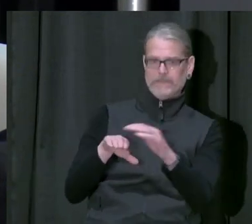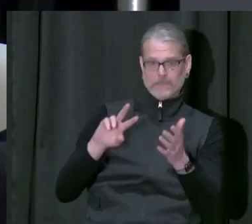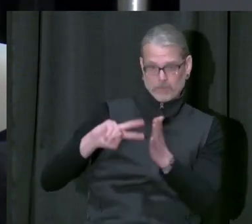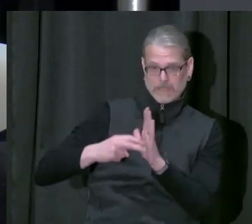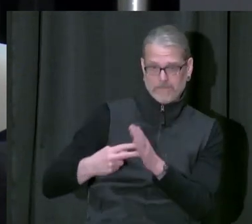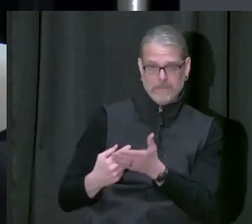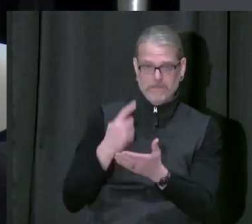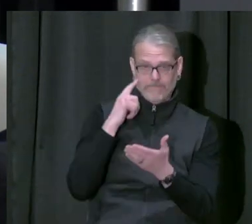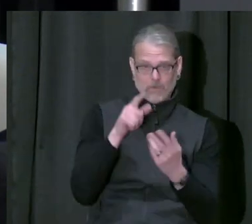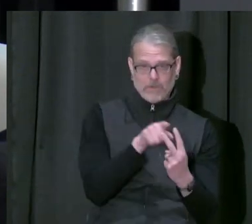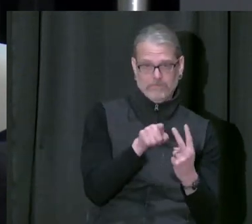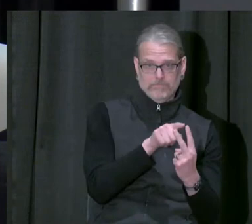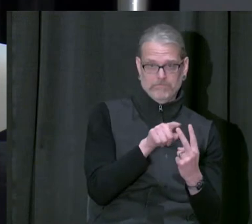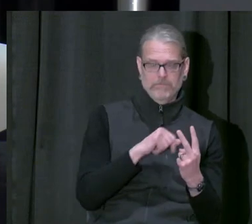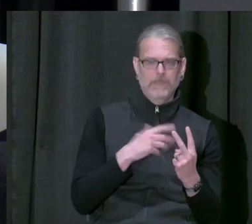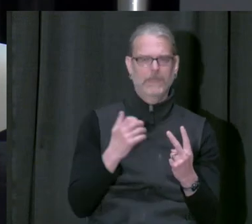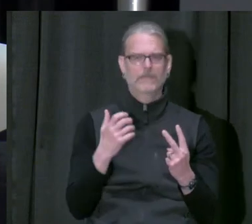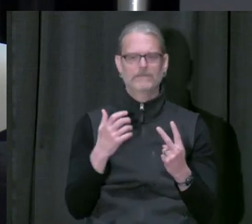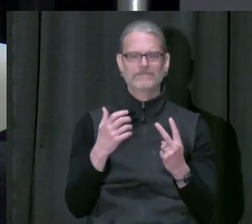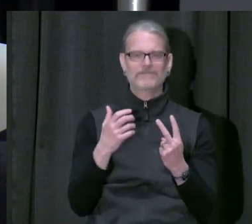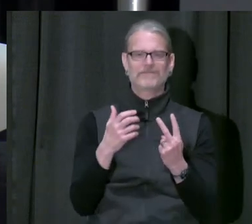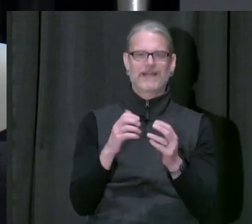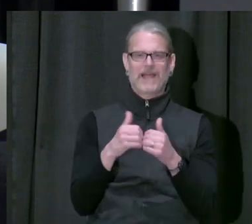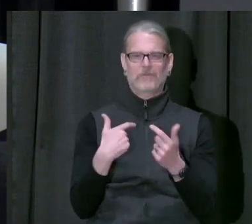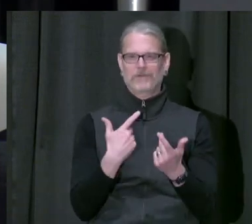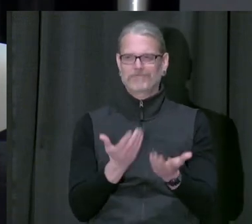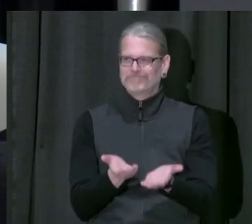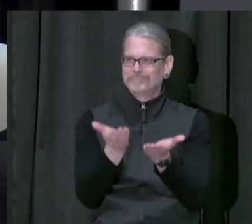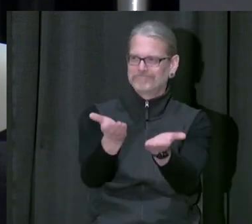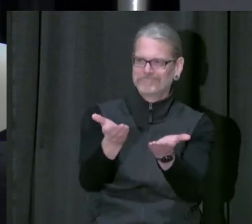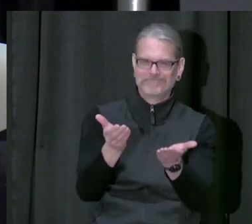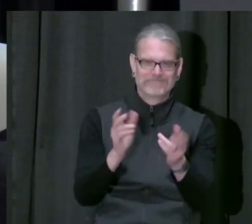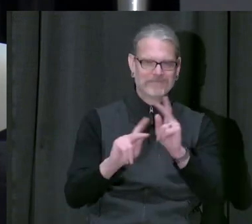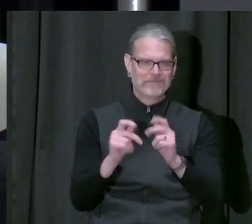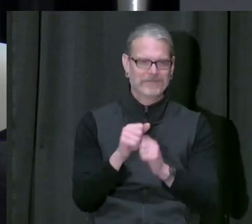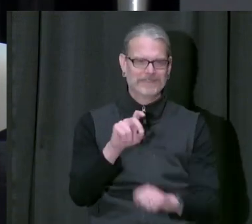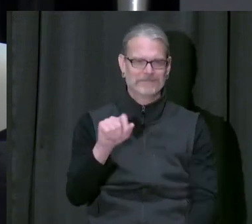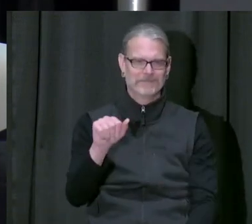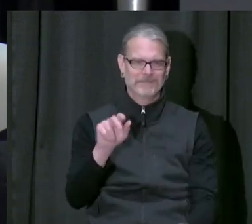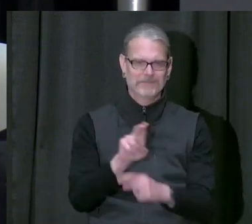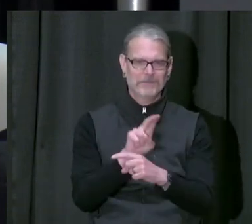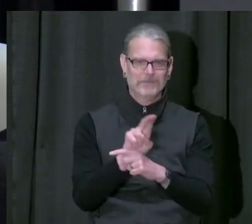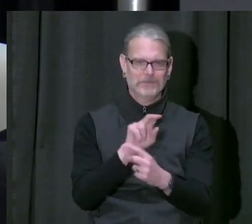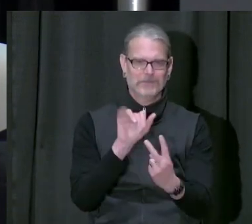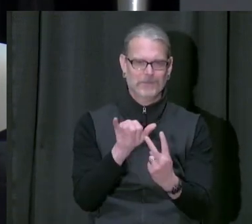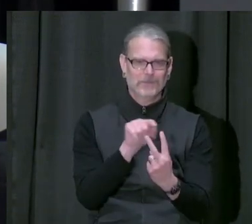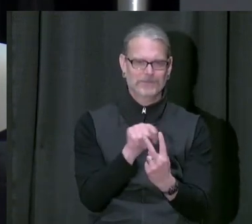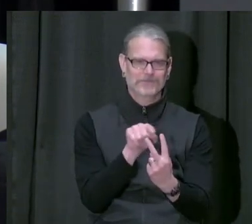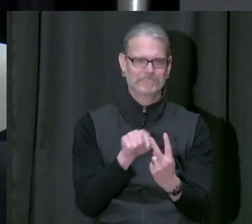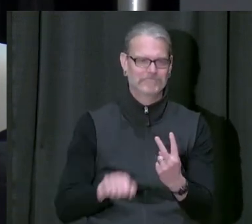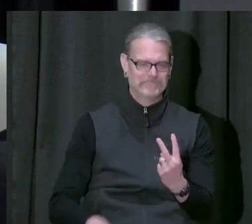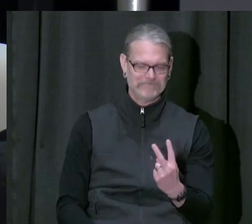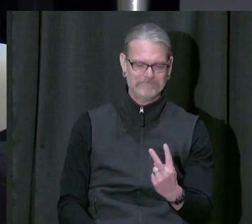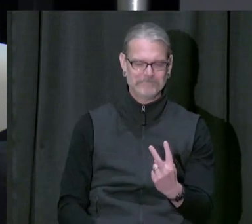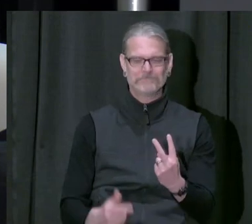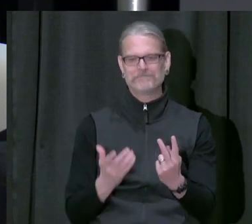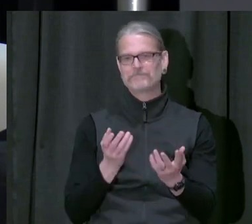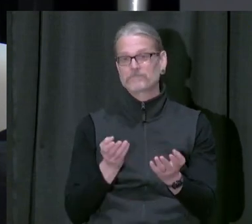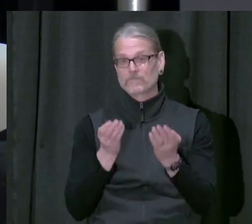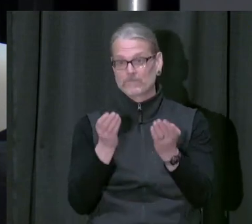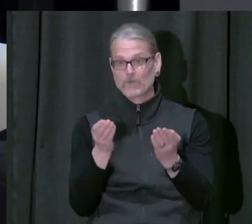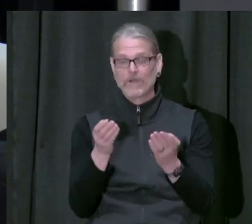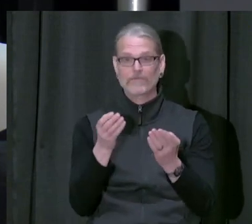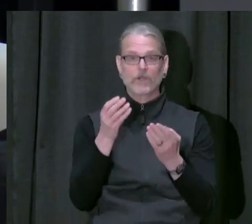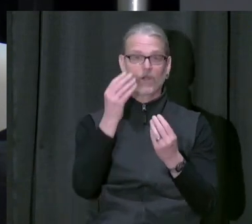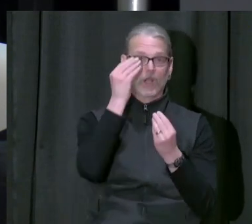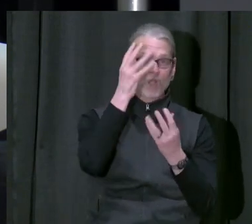and how we are trying to delight our customers with disabilities in these areas where we're offering